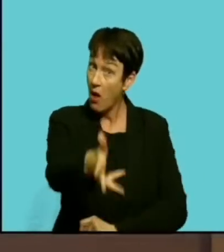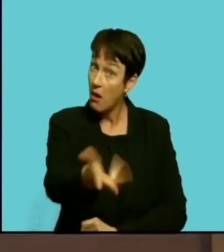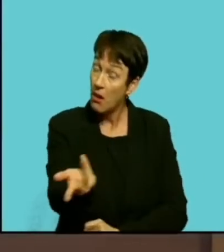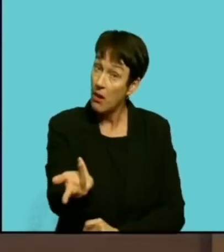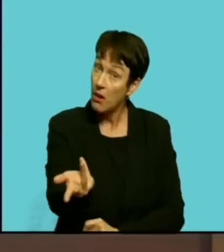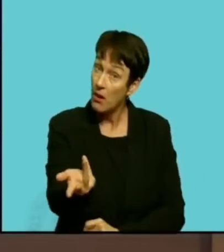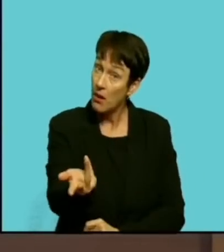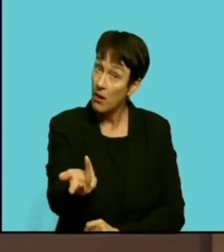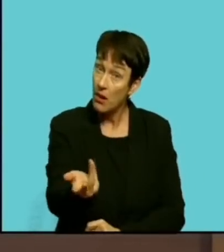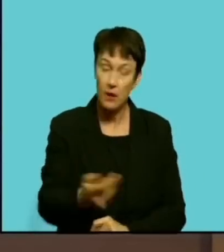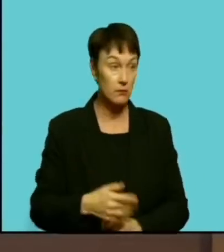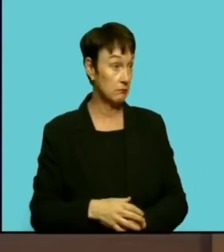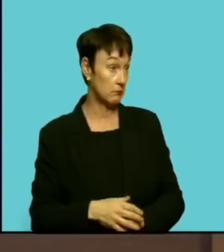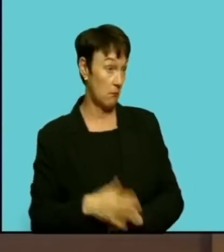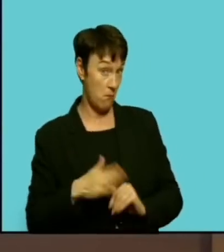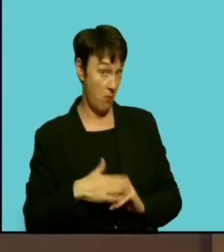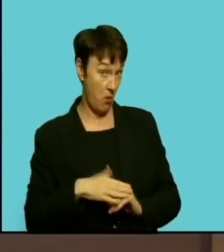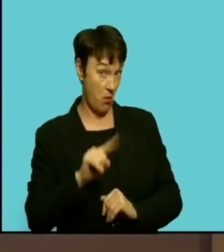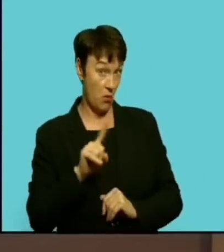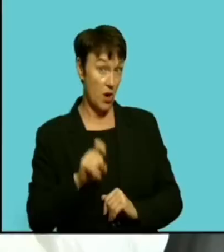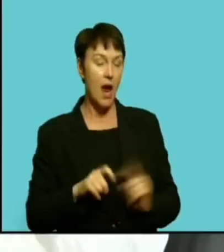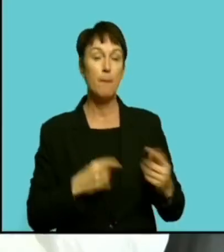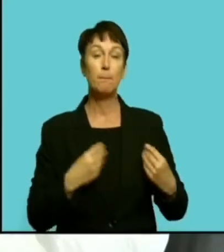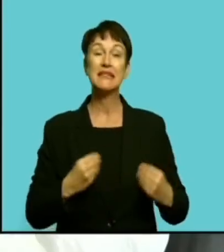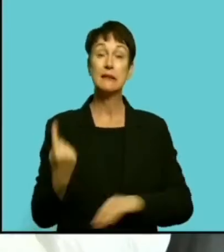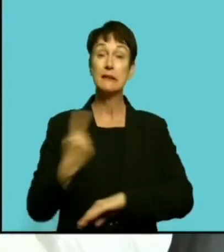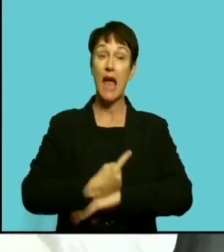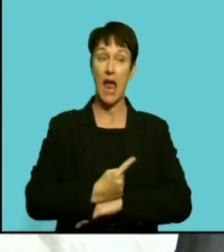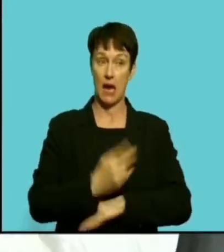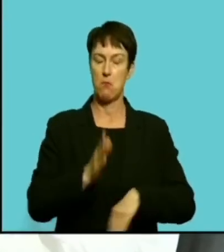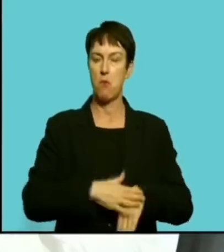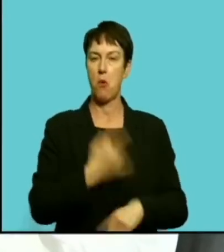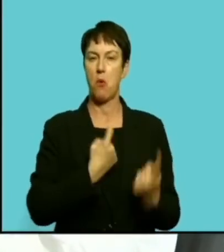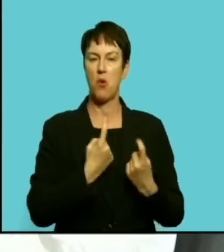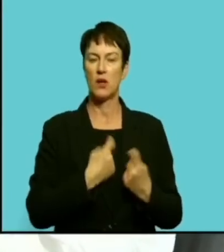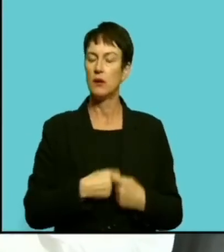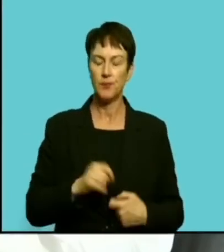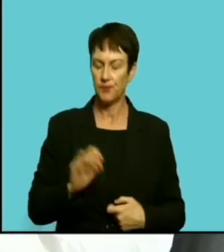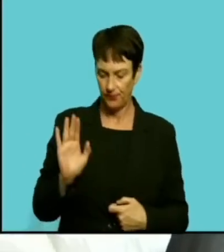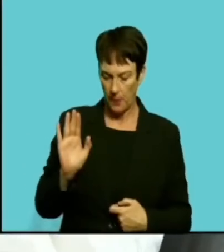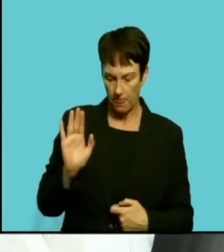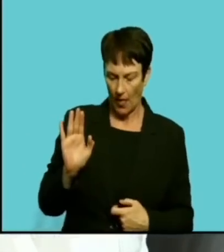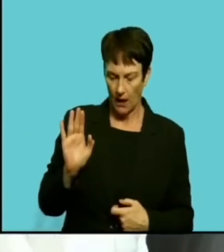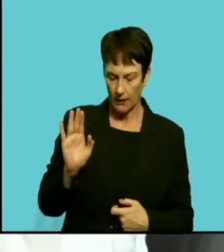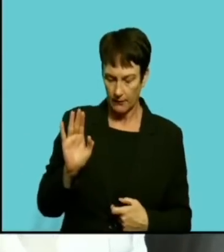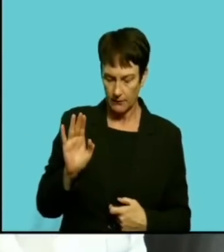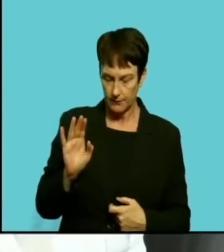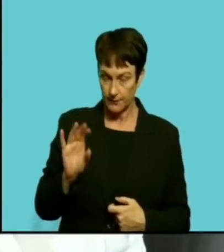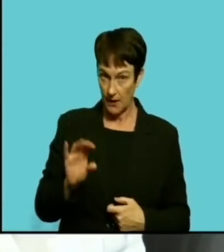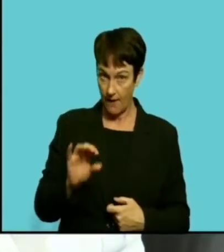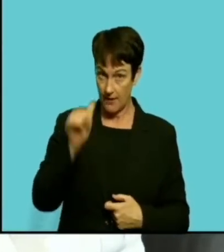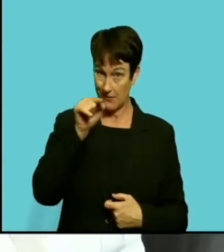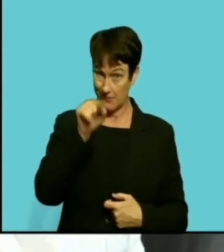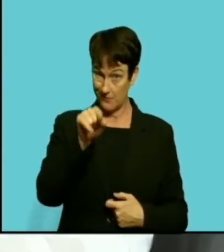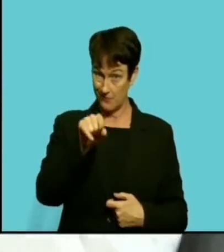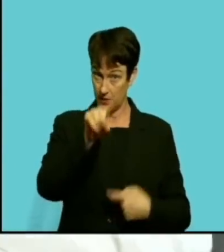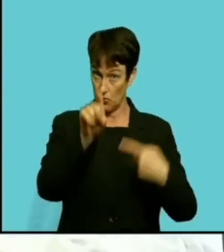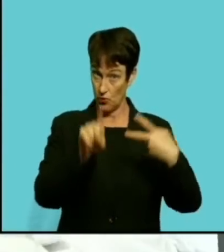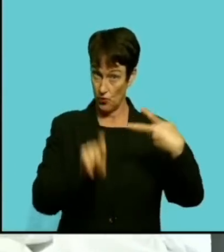I have more questions from Business Day. No, we will get back to that.